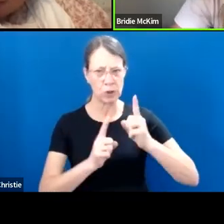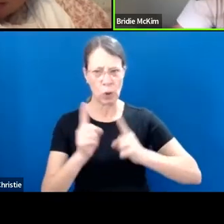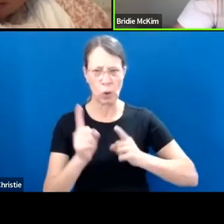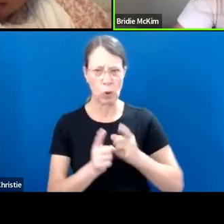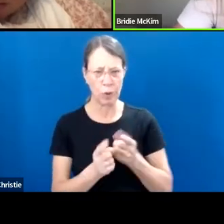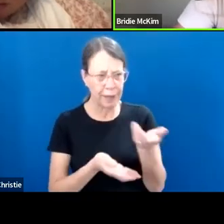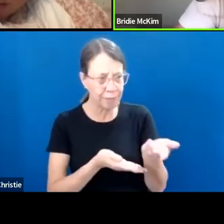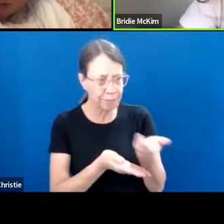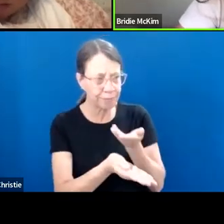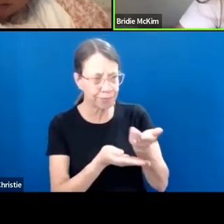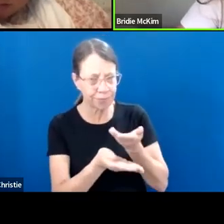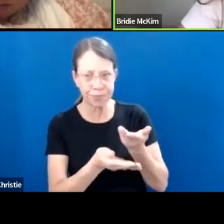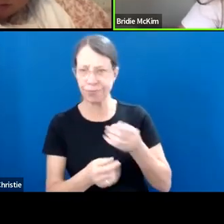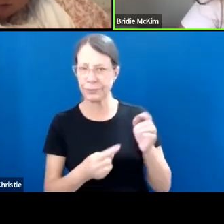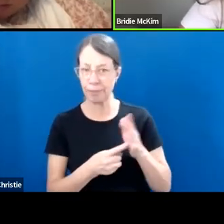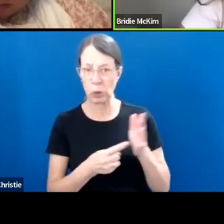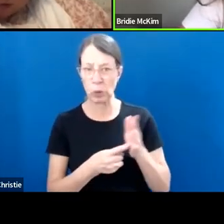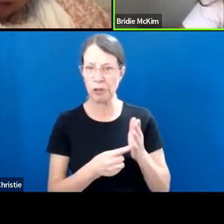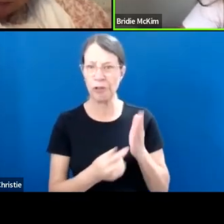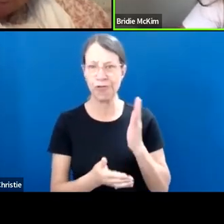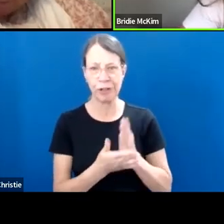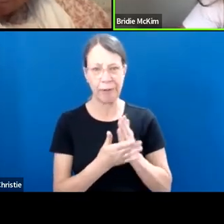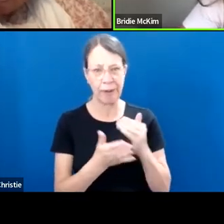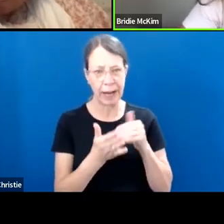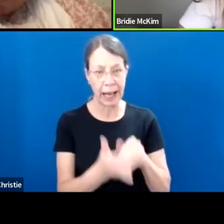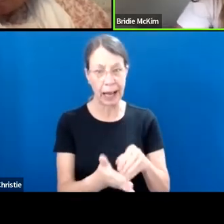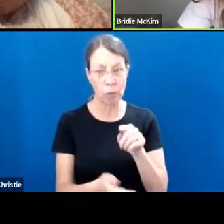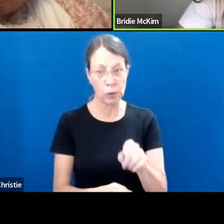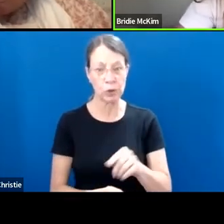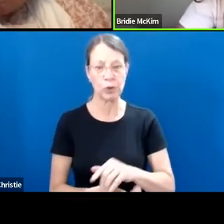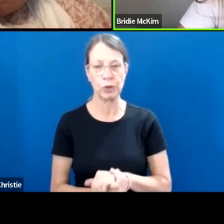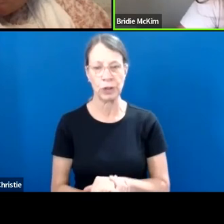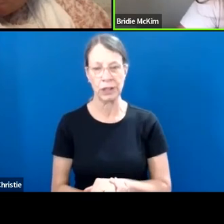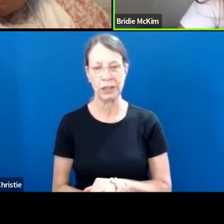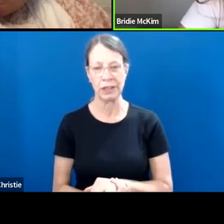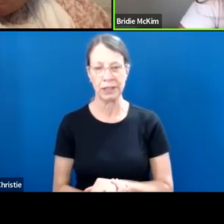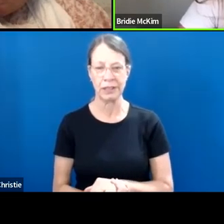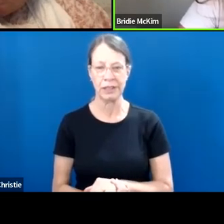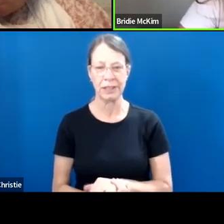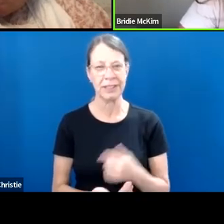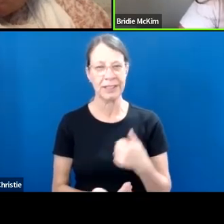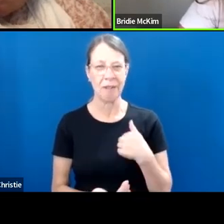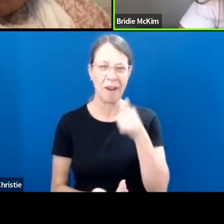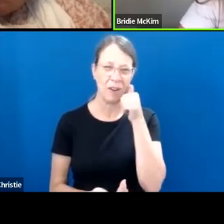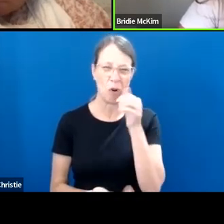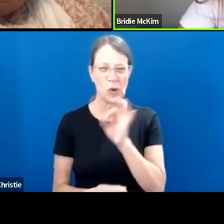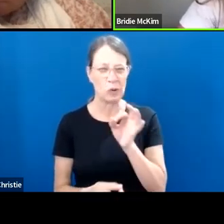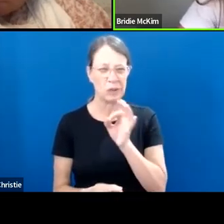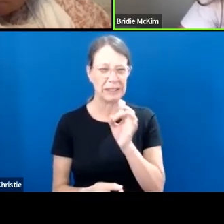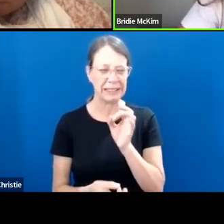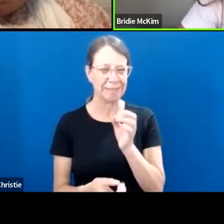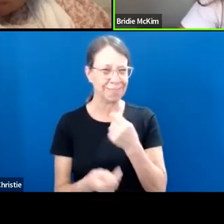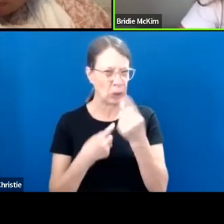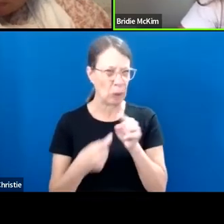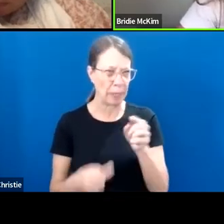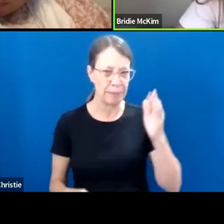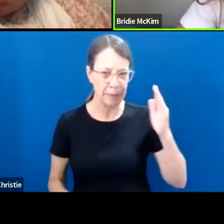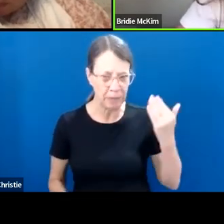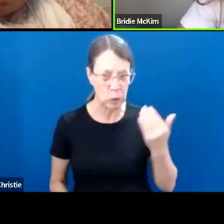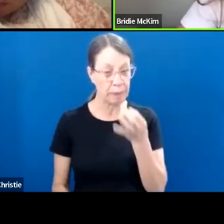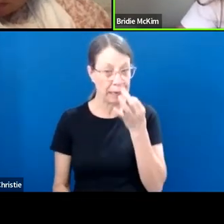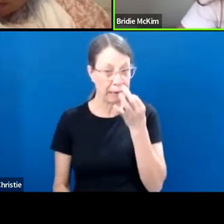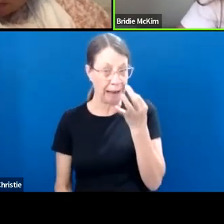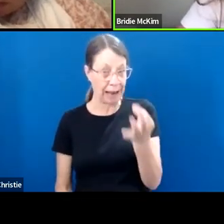has been really instrumental for you. I know I'm kind of putting you on the spot here, but do you know the best piece, or